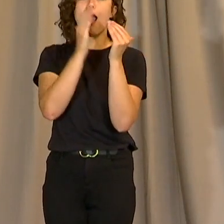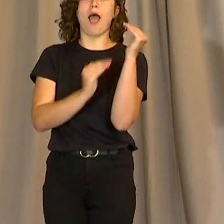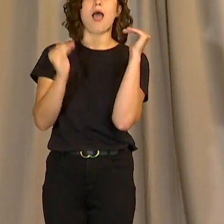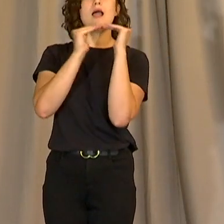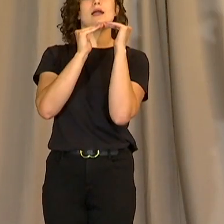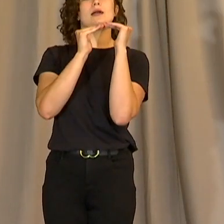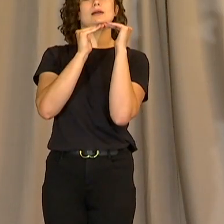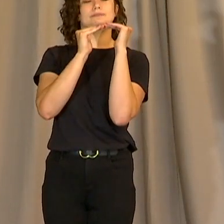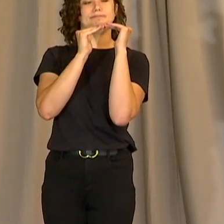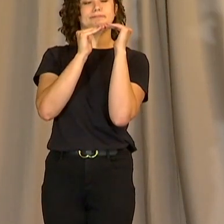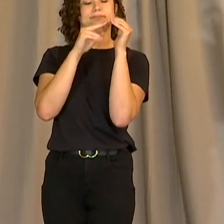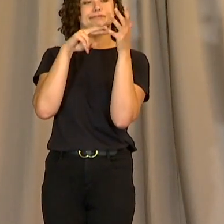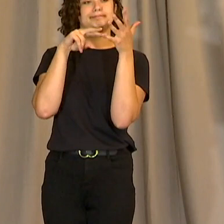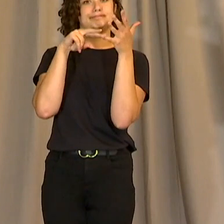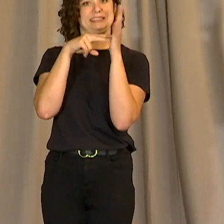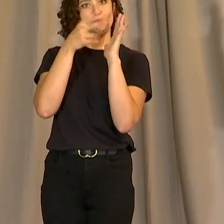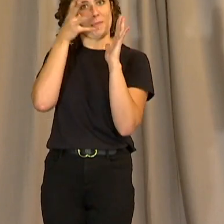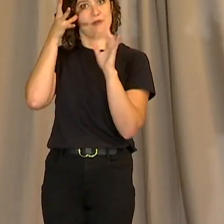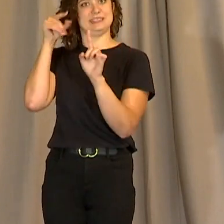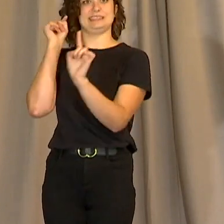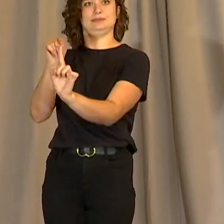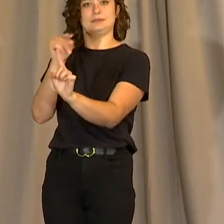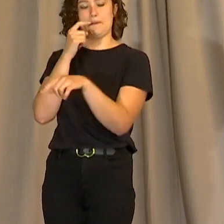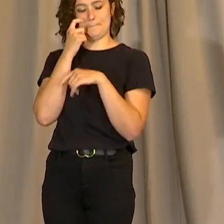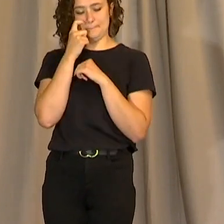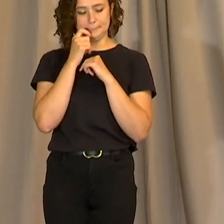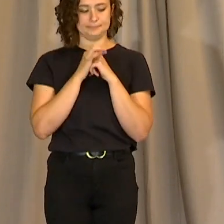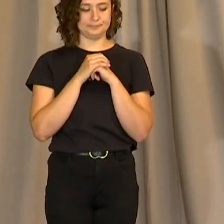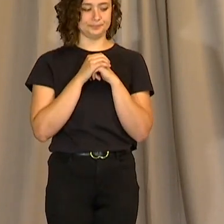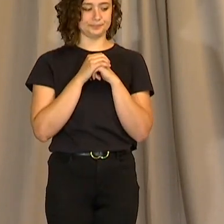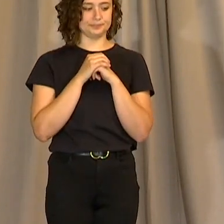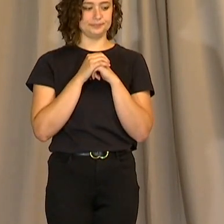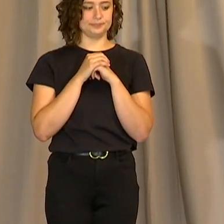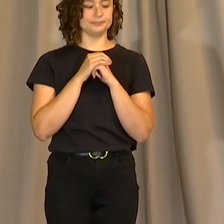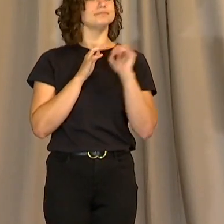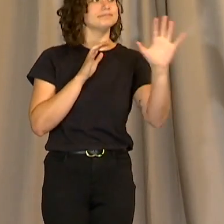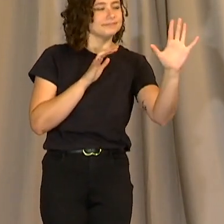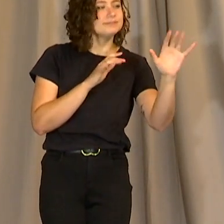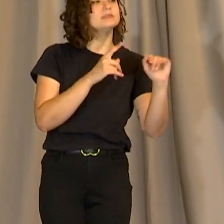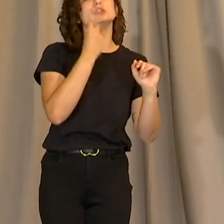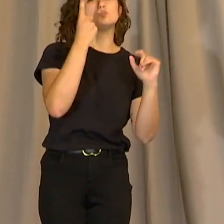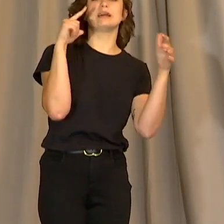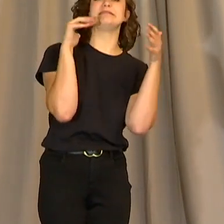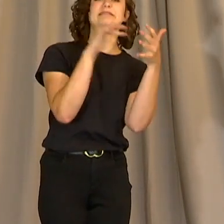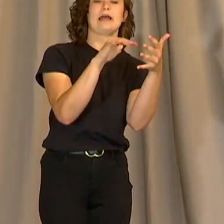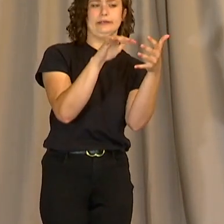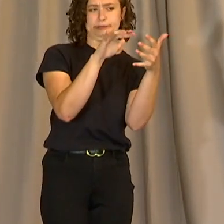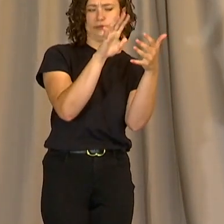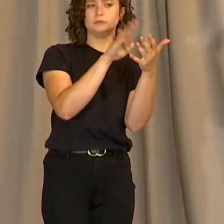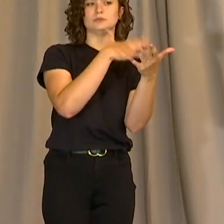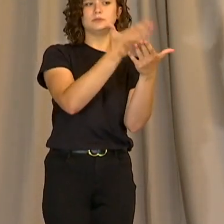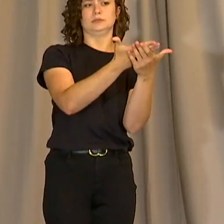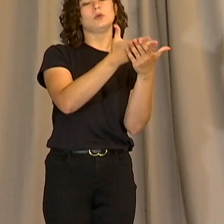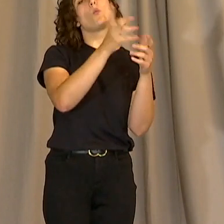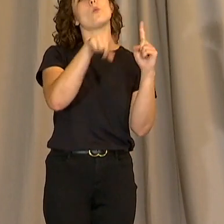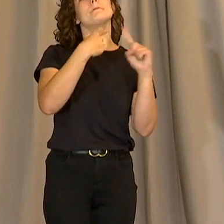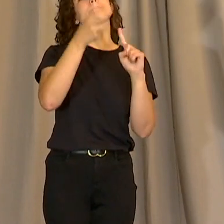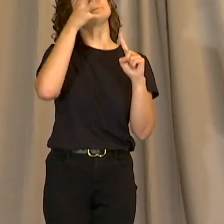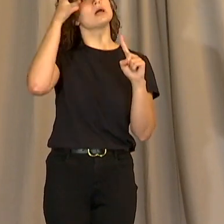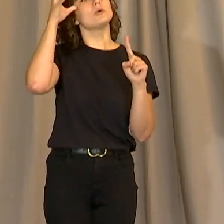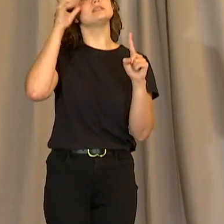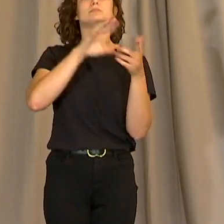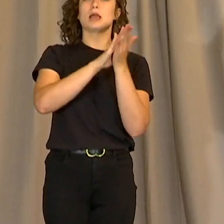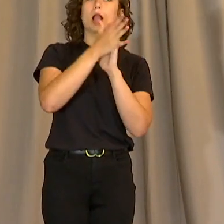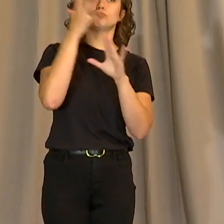There's a study that says when we do that with parents, that they then become more involved in the schools. They'll often run